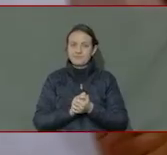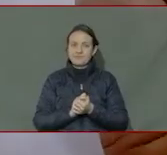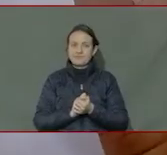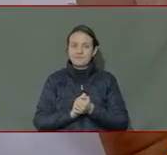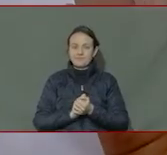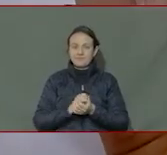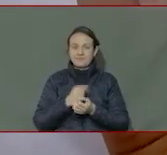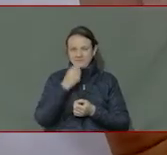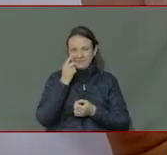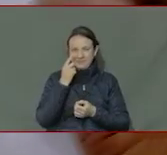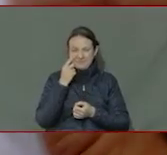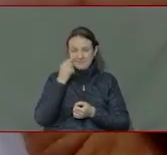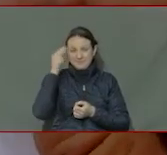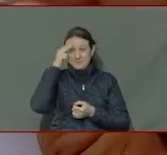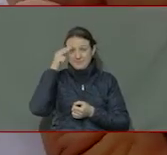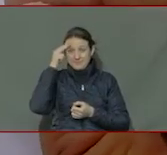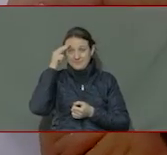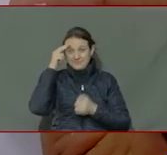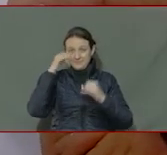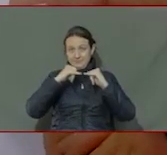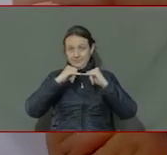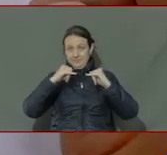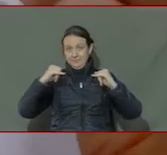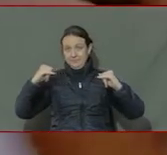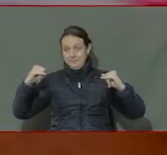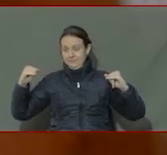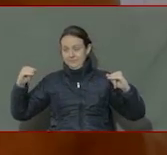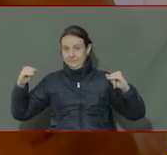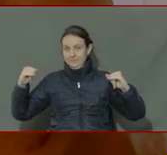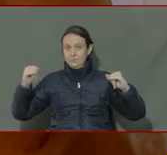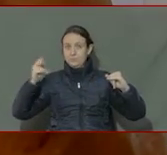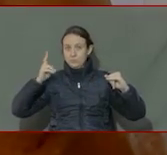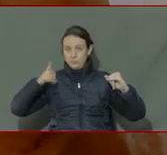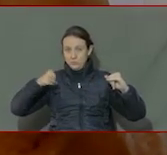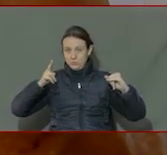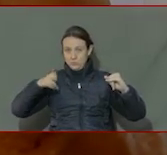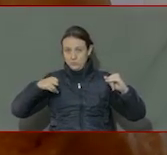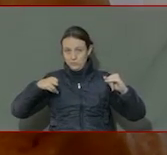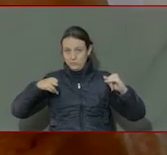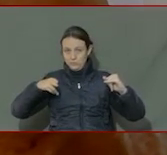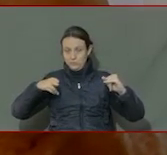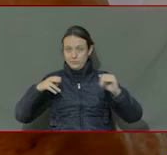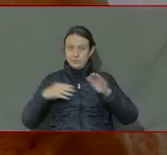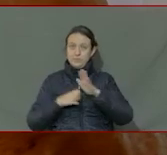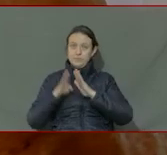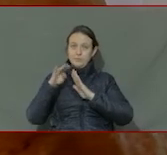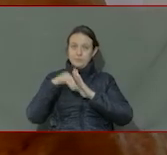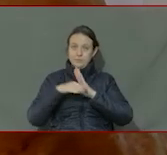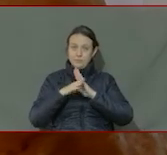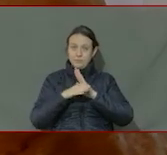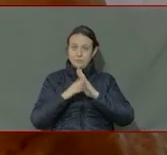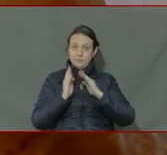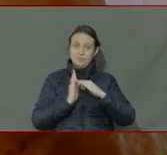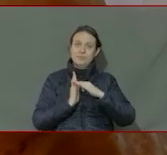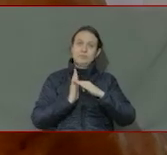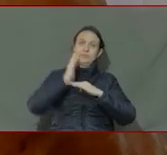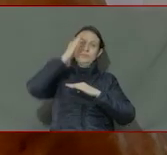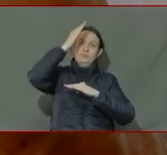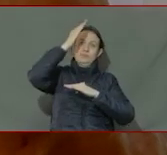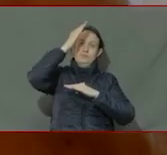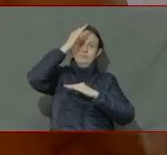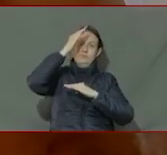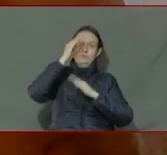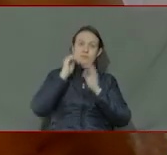It's indicated there in gray. There you see it. So when is the graph for the glucose above the line? It's from